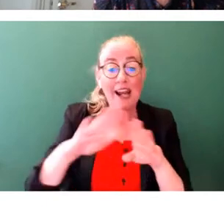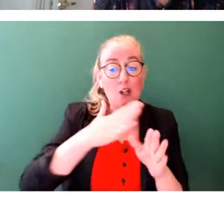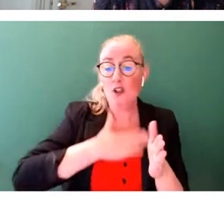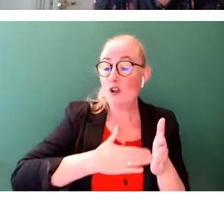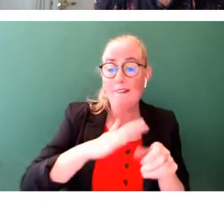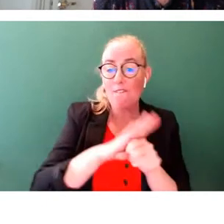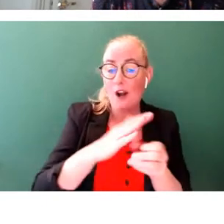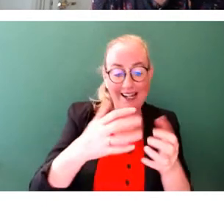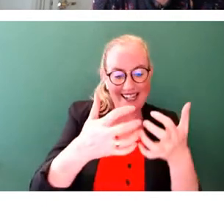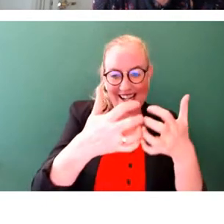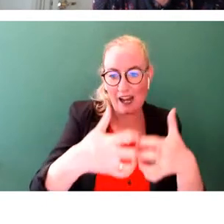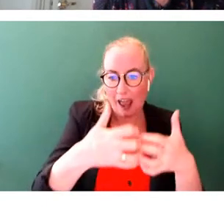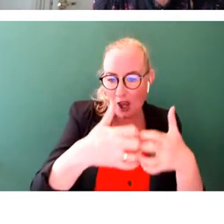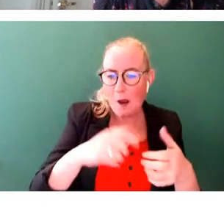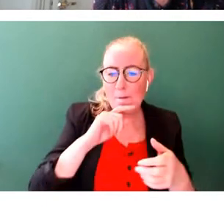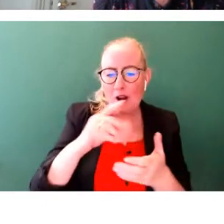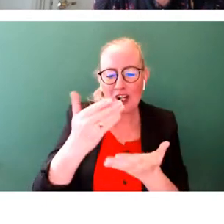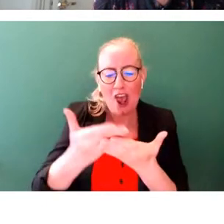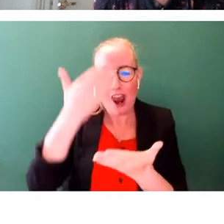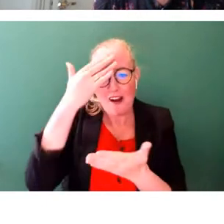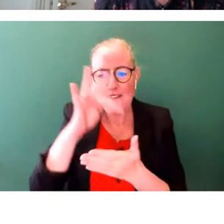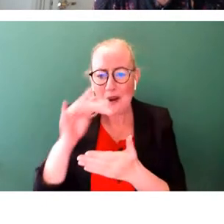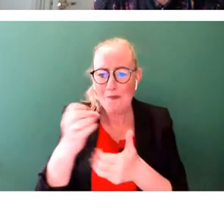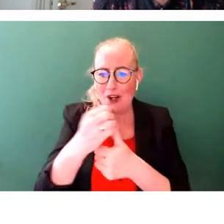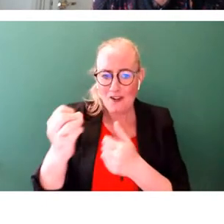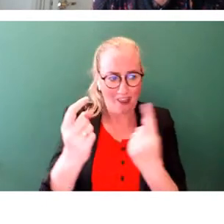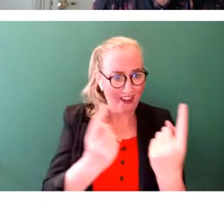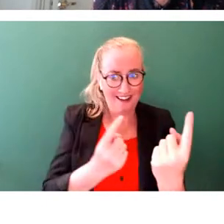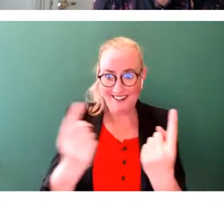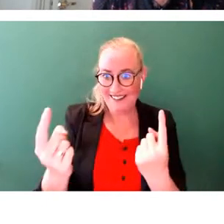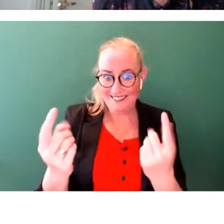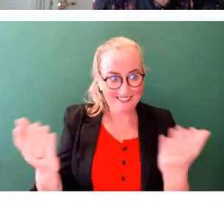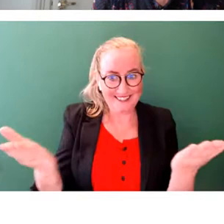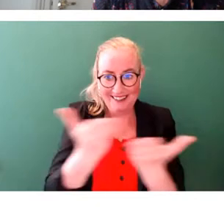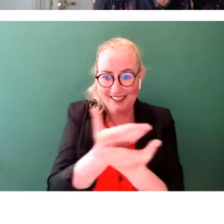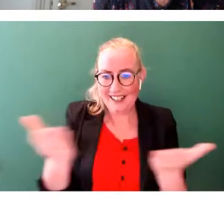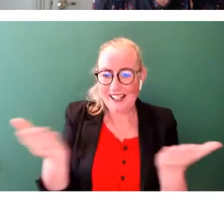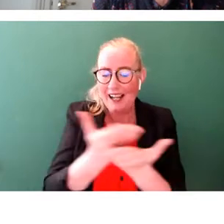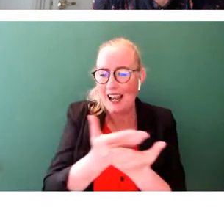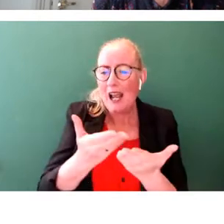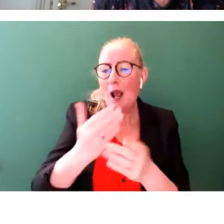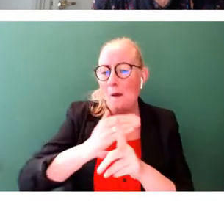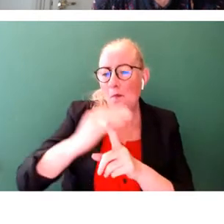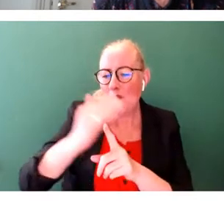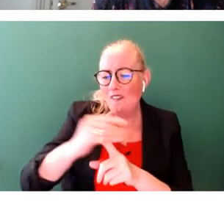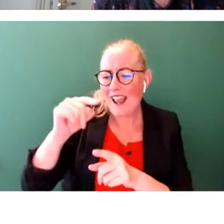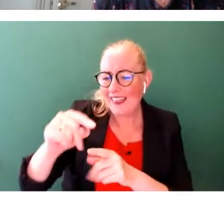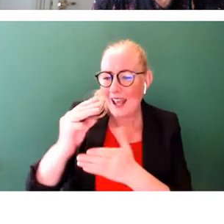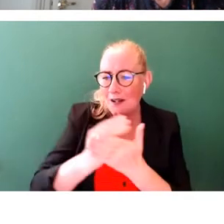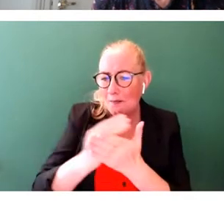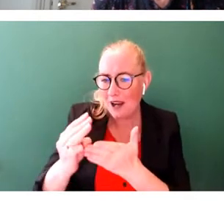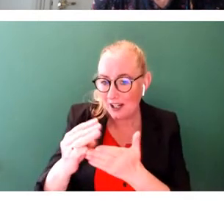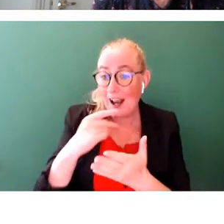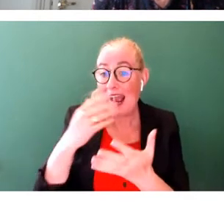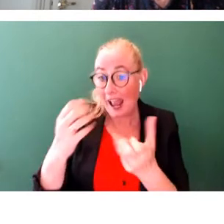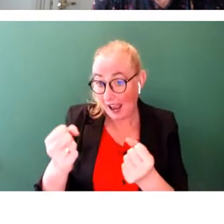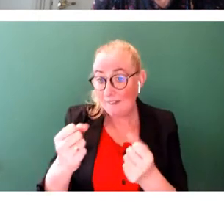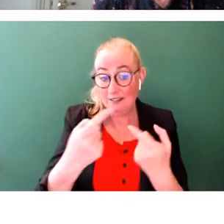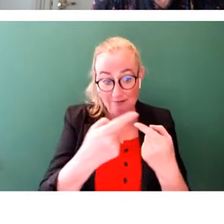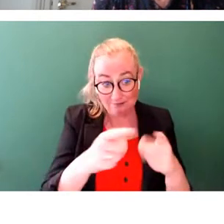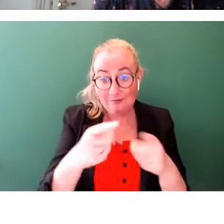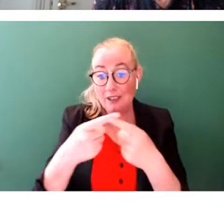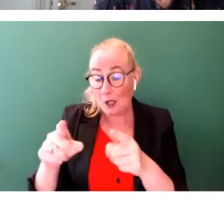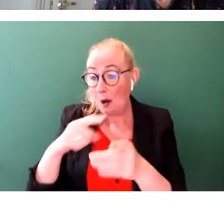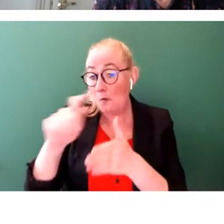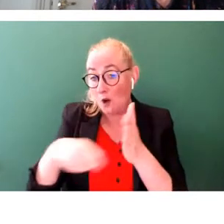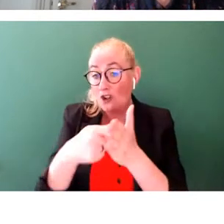just to learn from one another and to increase that interaction in general. And there are quite a few projects at the